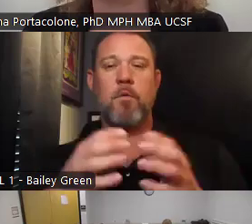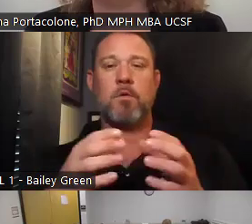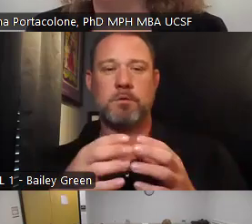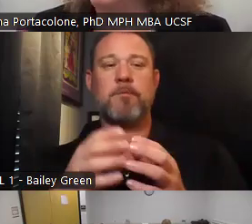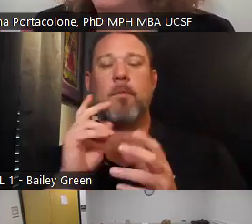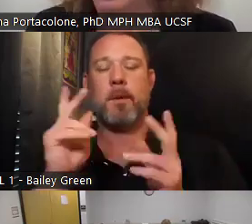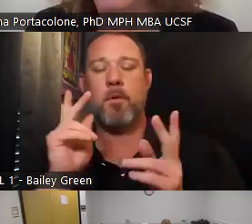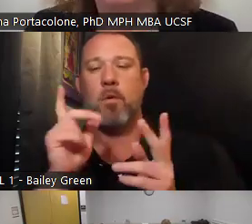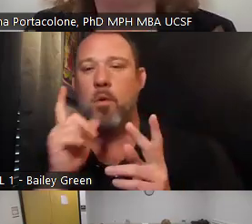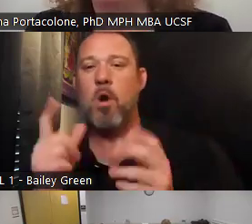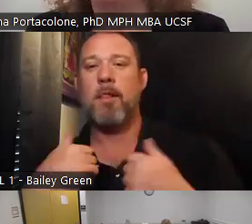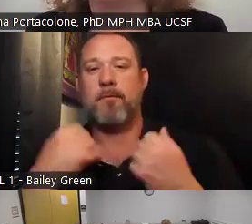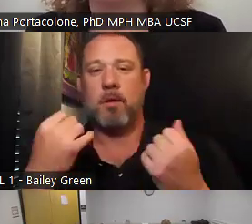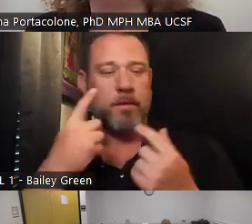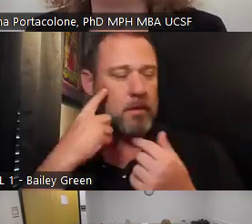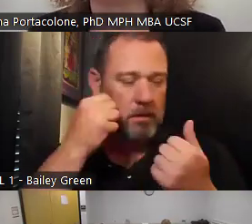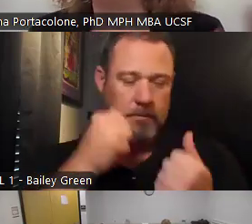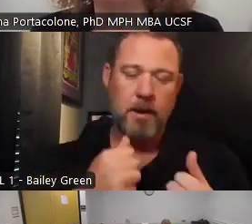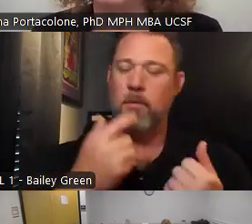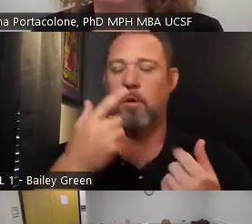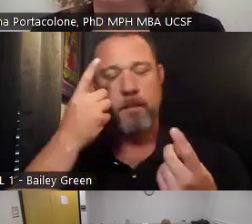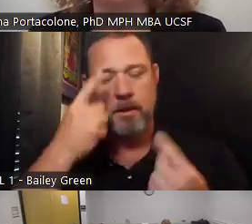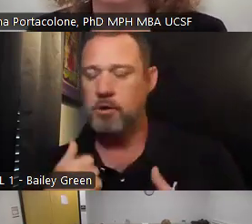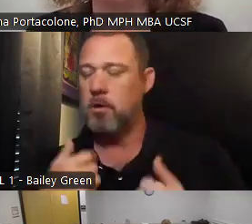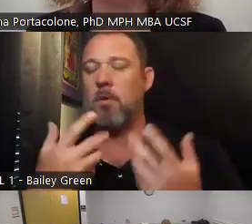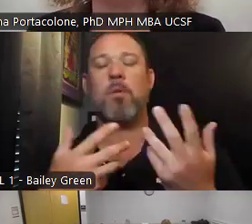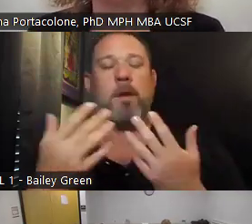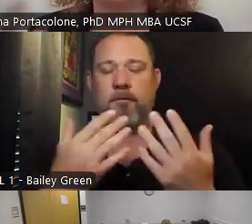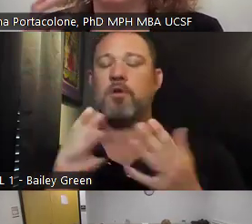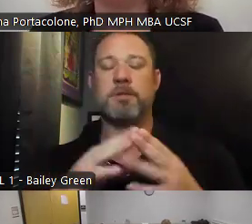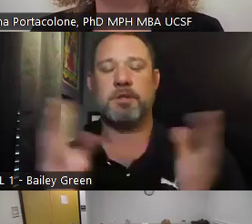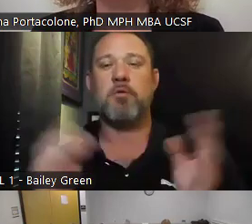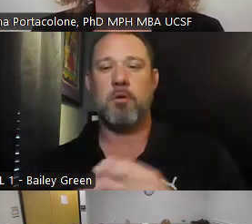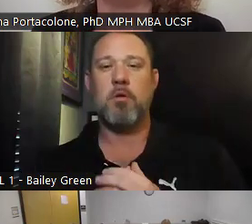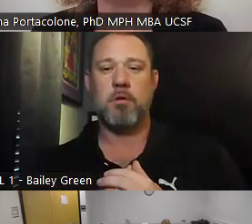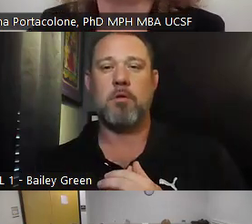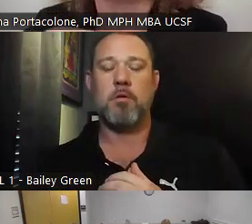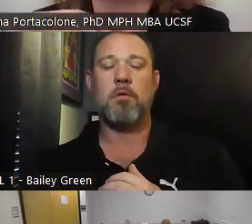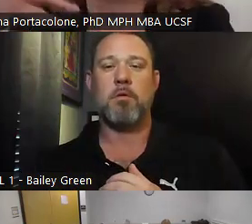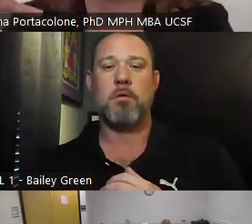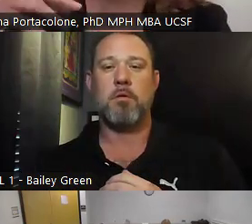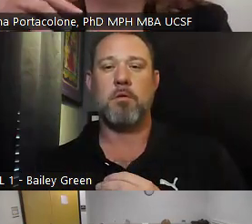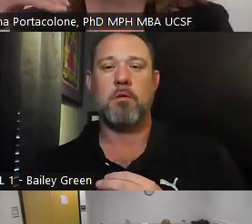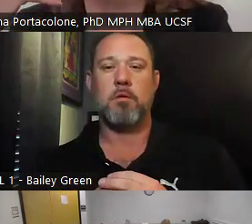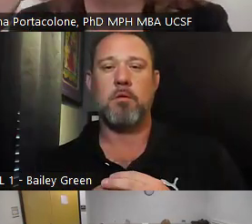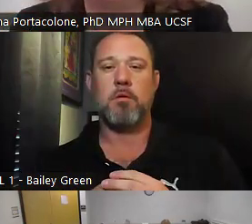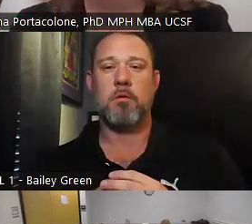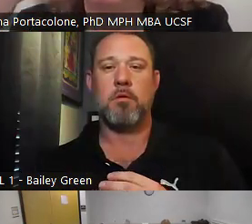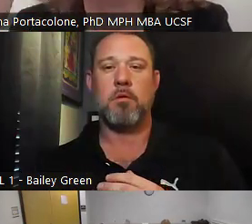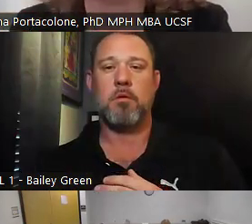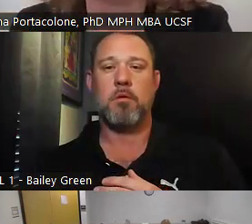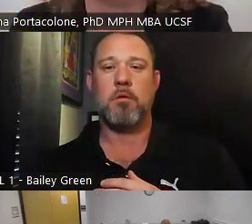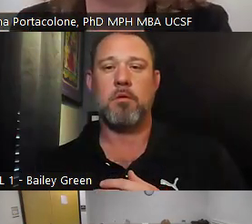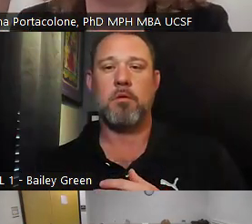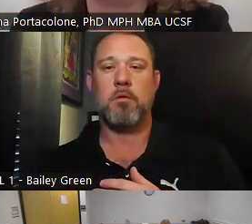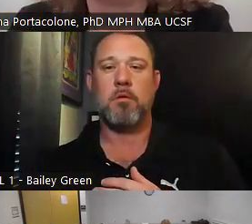alone with cognitive impairment or dementia, or living alone in general, in order to have California be